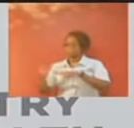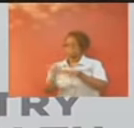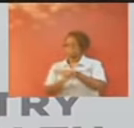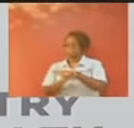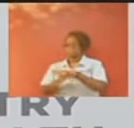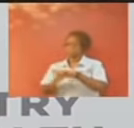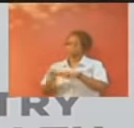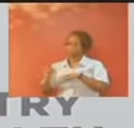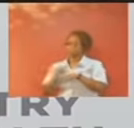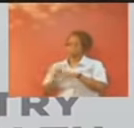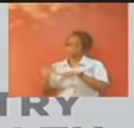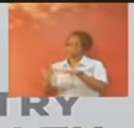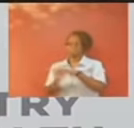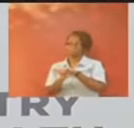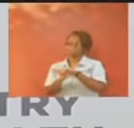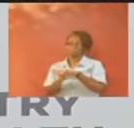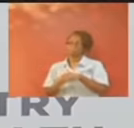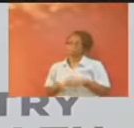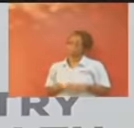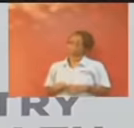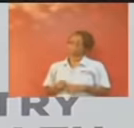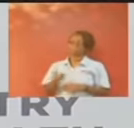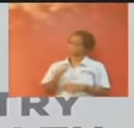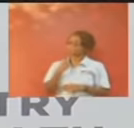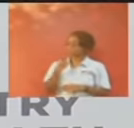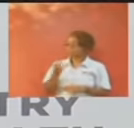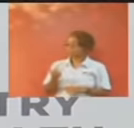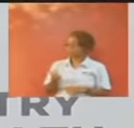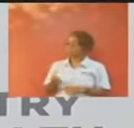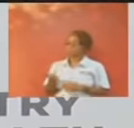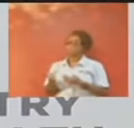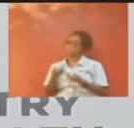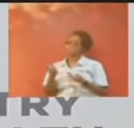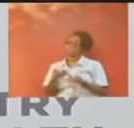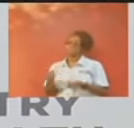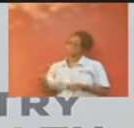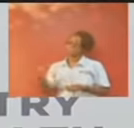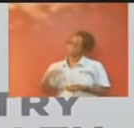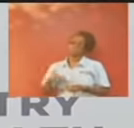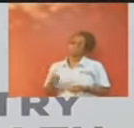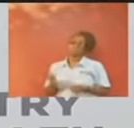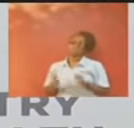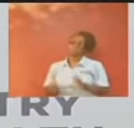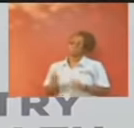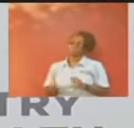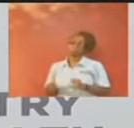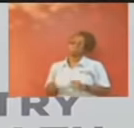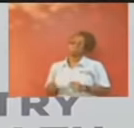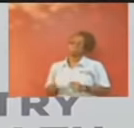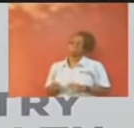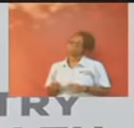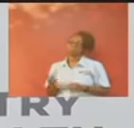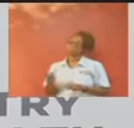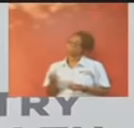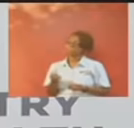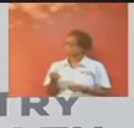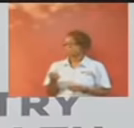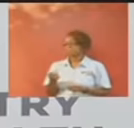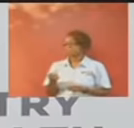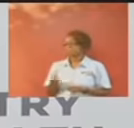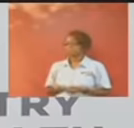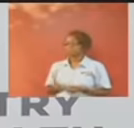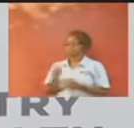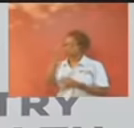received exemptions, requests for exemptions to enter into Trinidad and Tobago, with country with